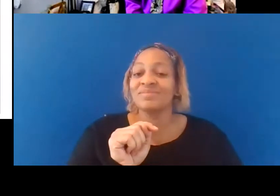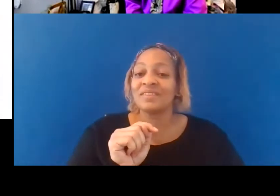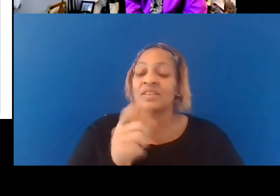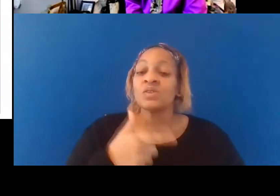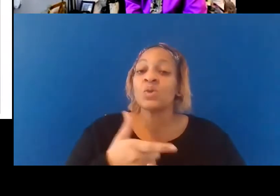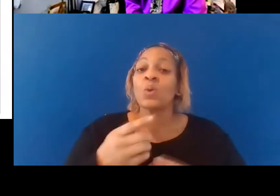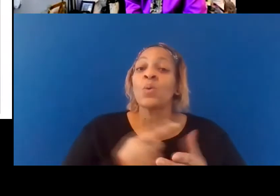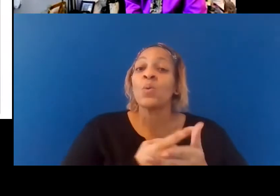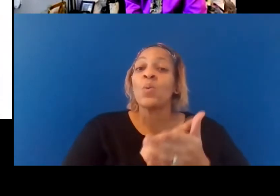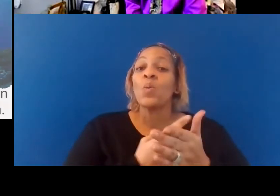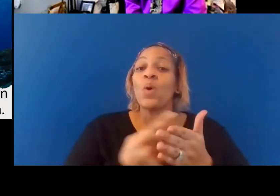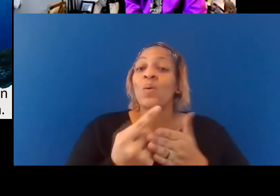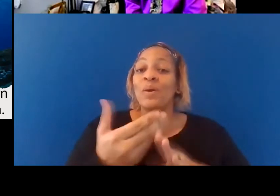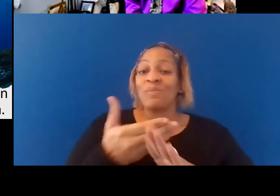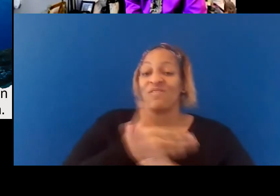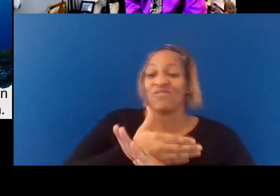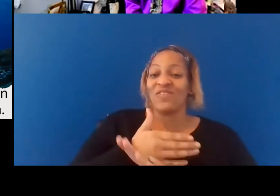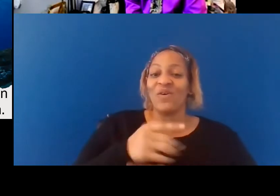before Thanksgiving.